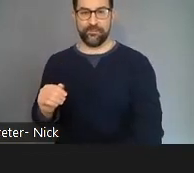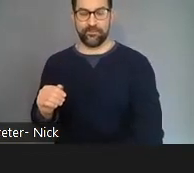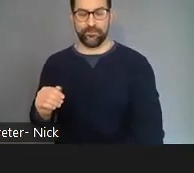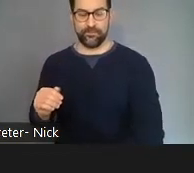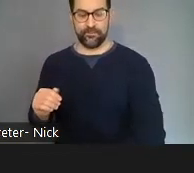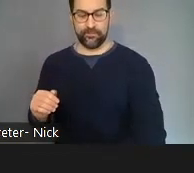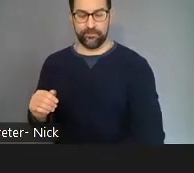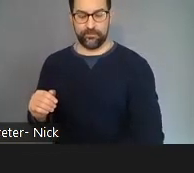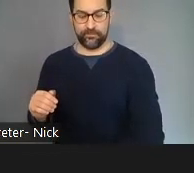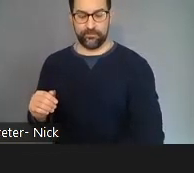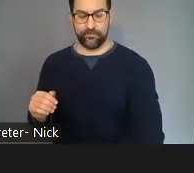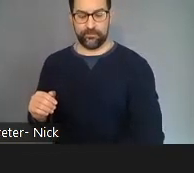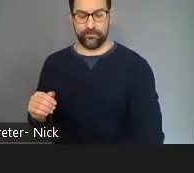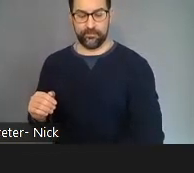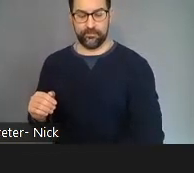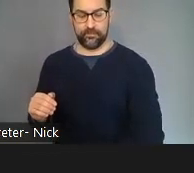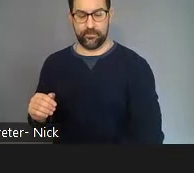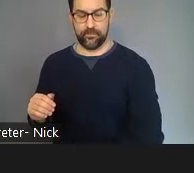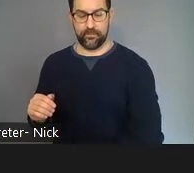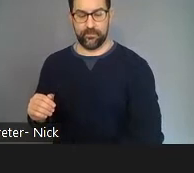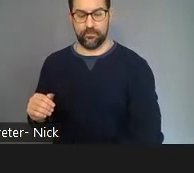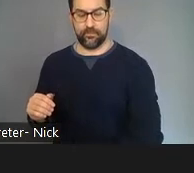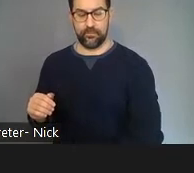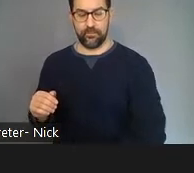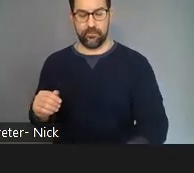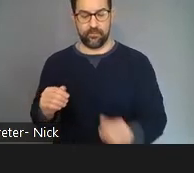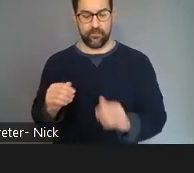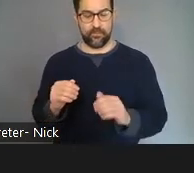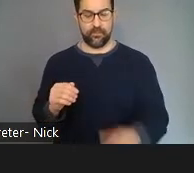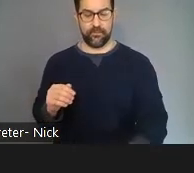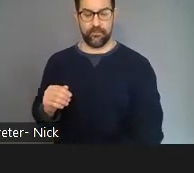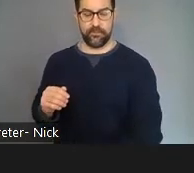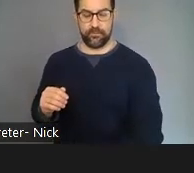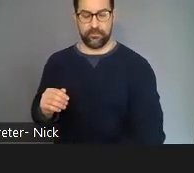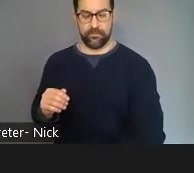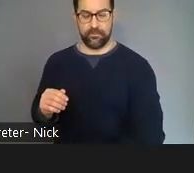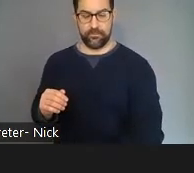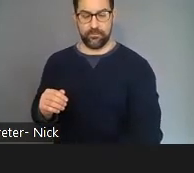underlying like structural problems with the education system.